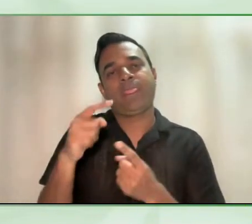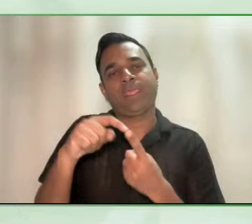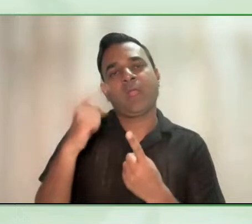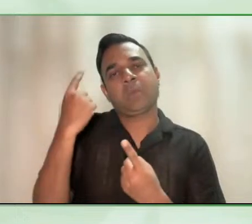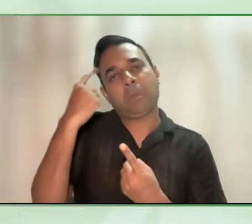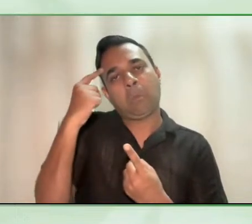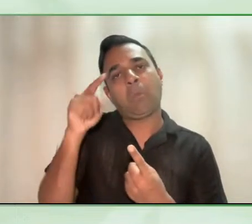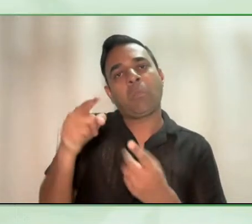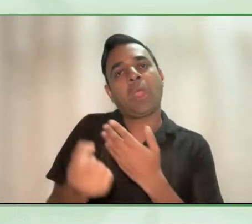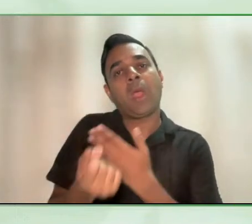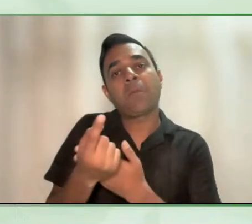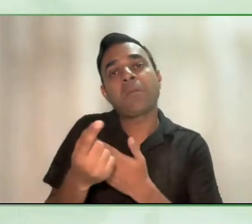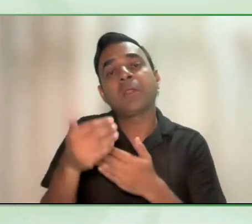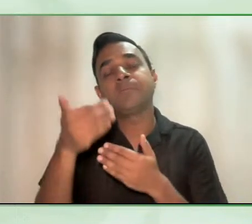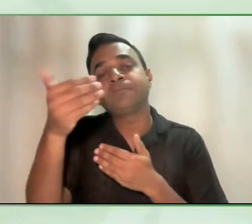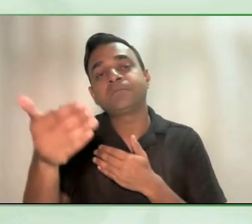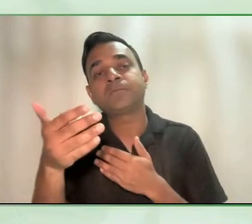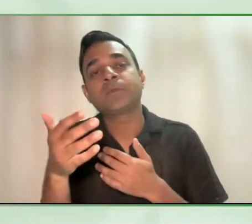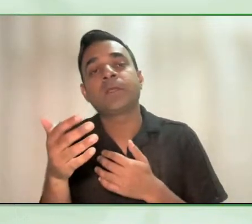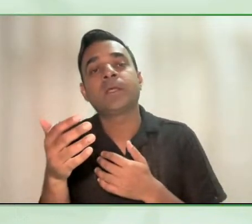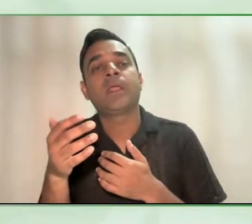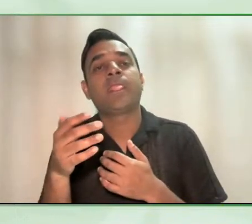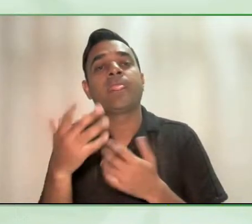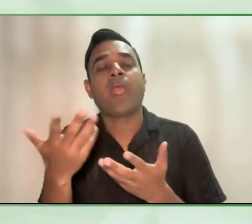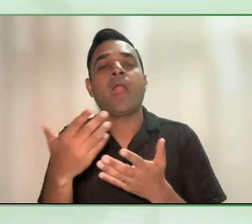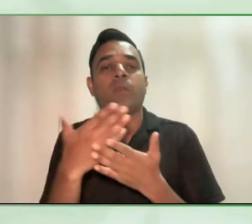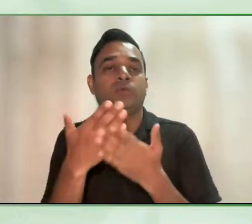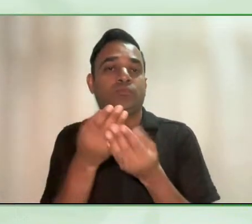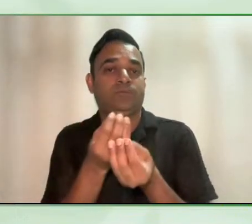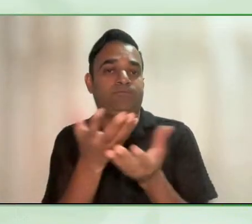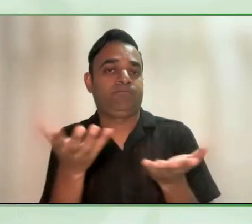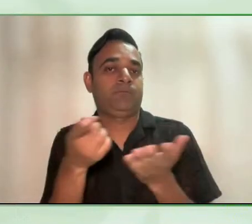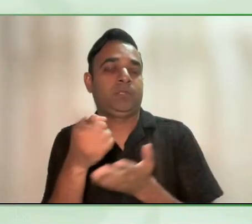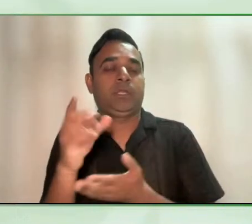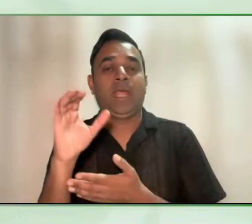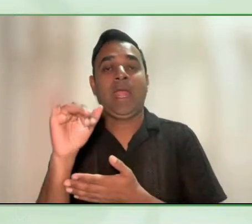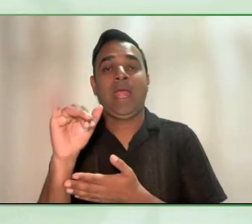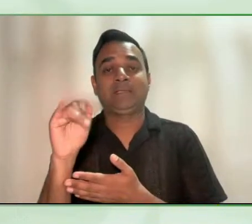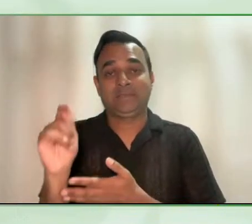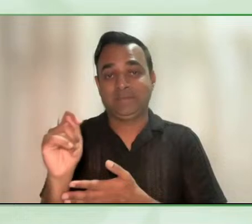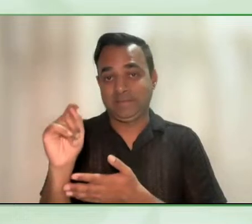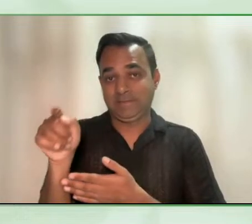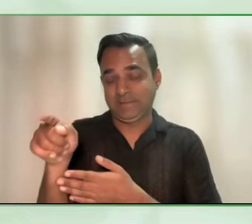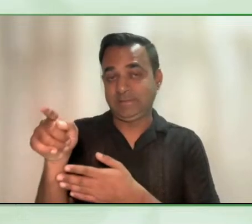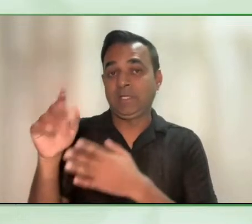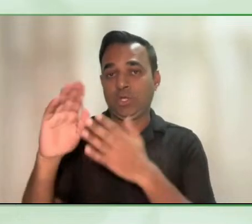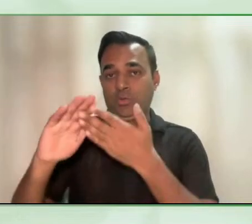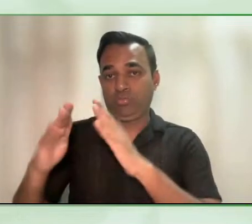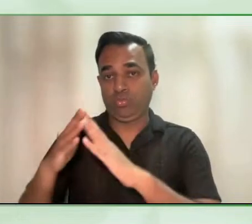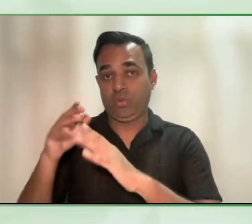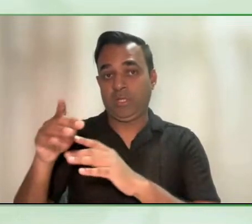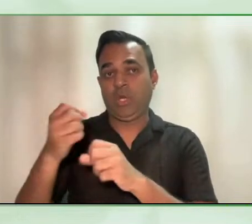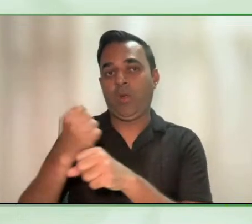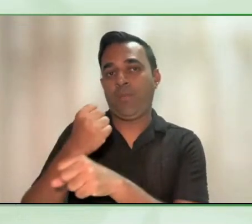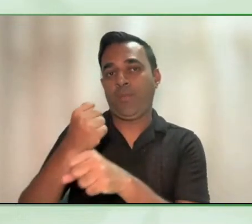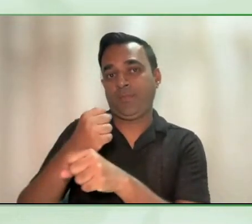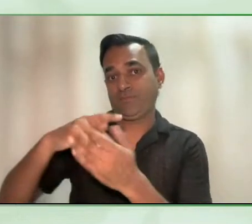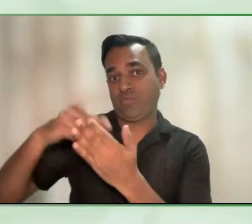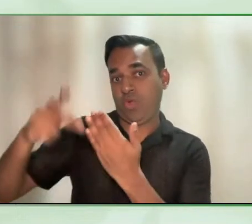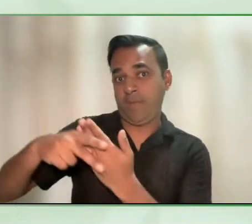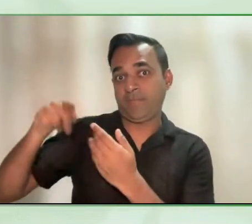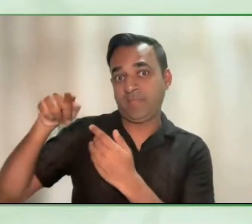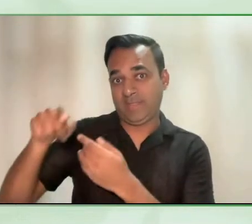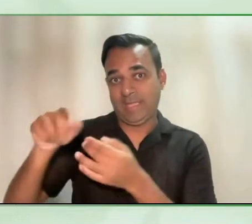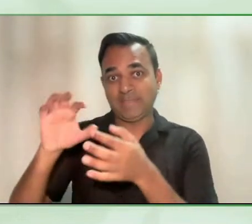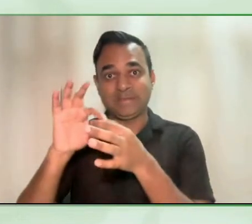other educational systems. So we're looking at a practice-based model for development up to 4 years on what we're